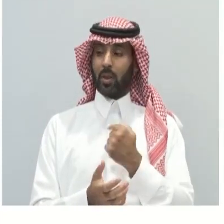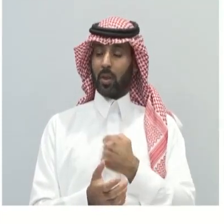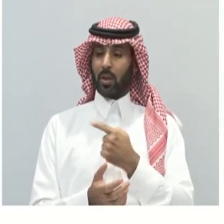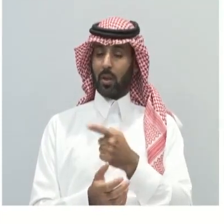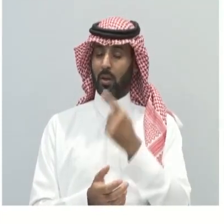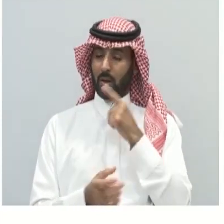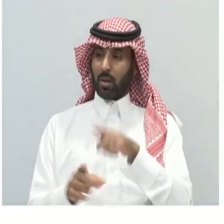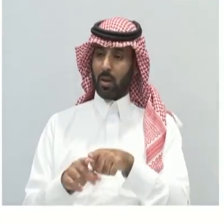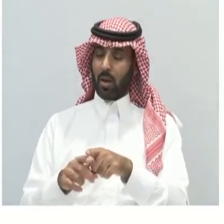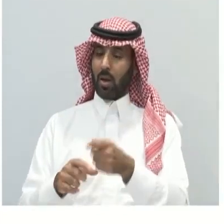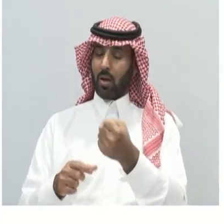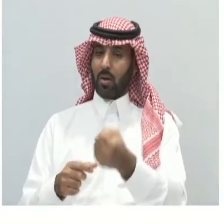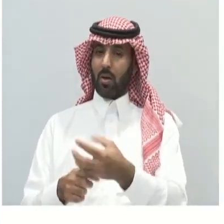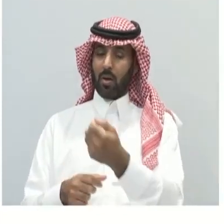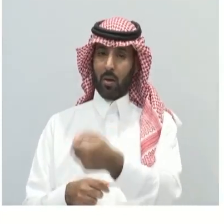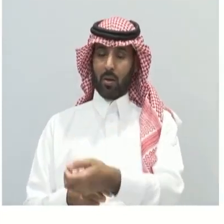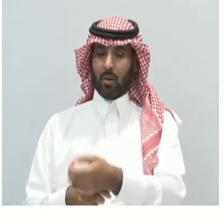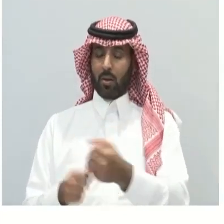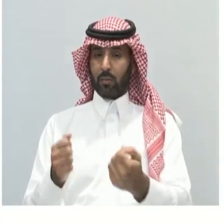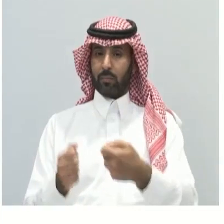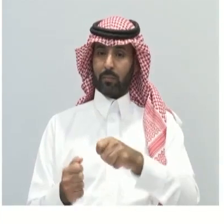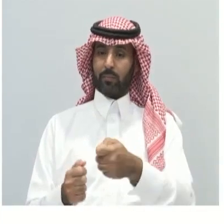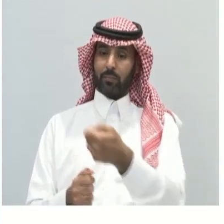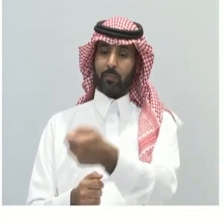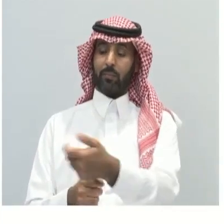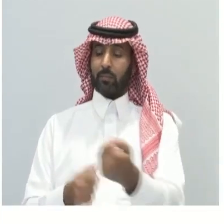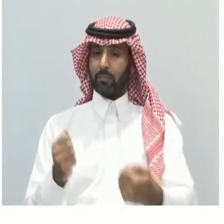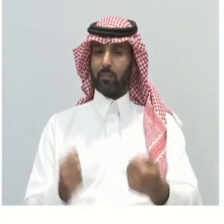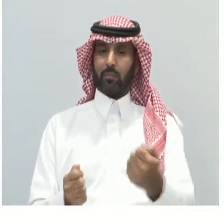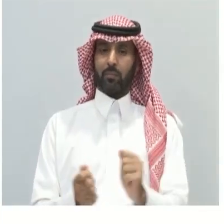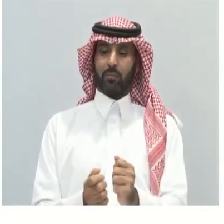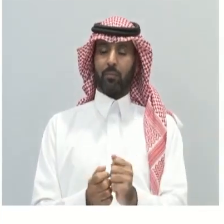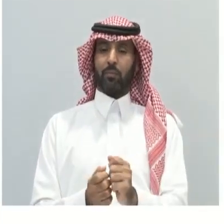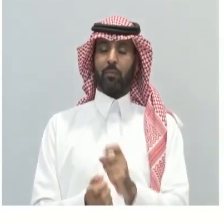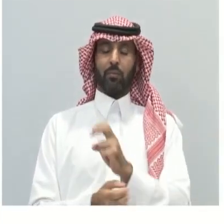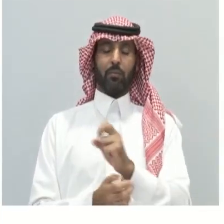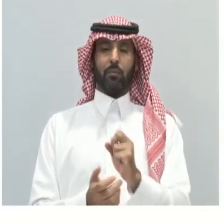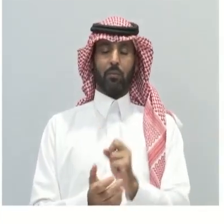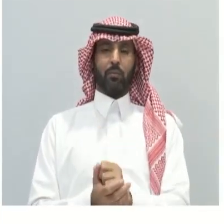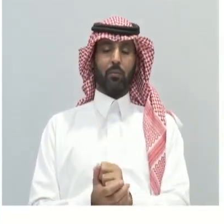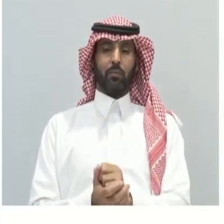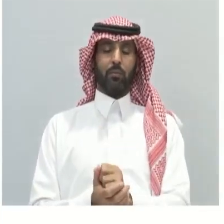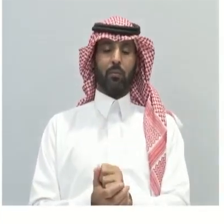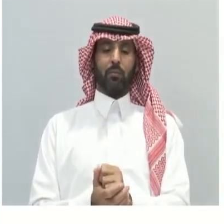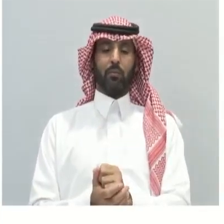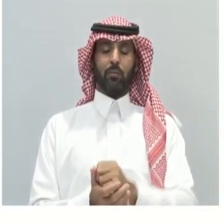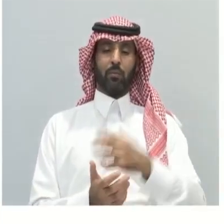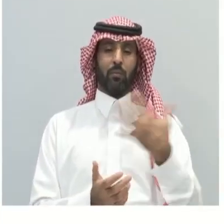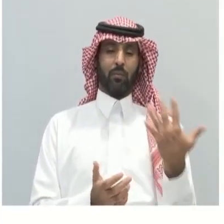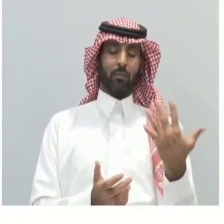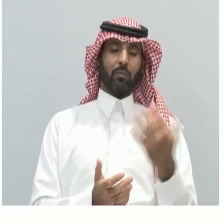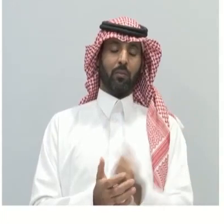a friend his car. He lent a friend his car. Excellent. Number